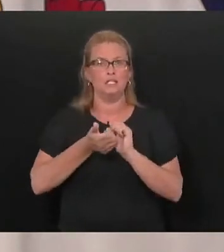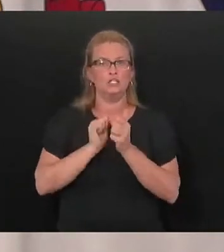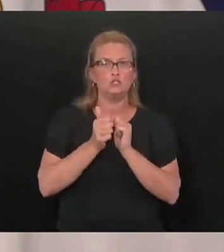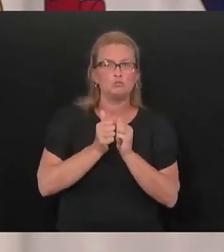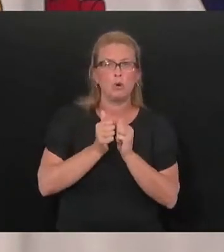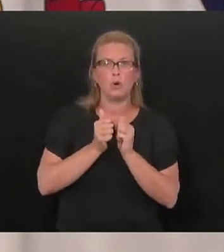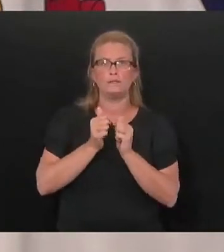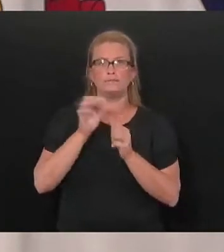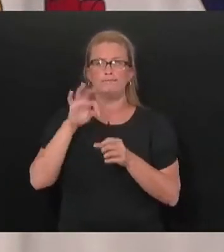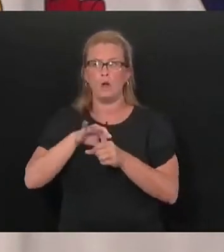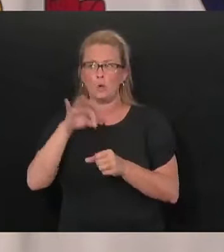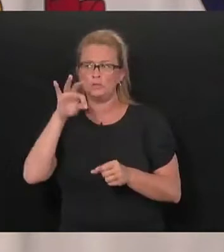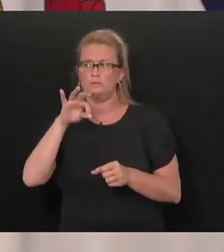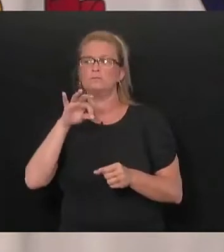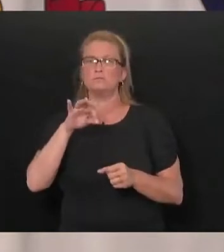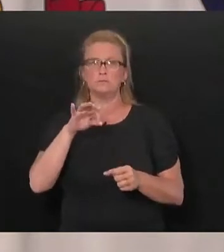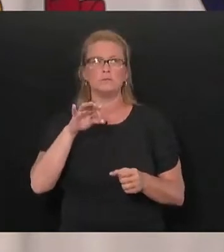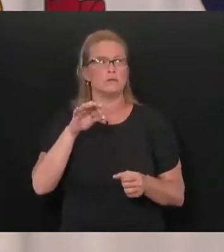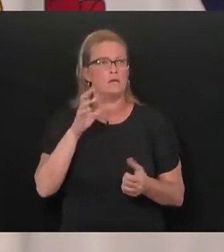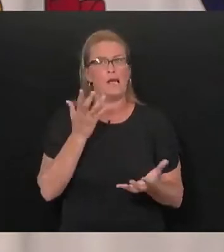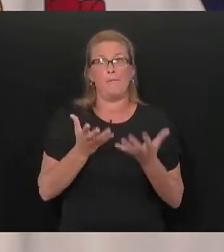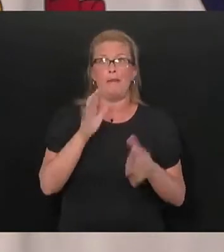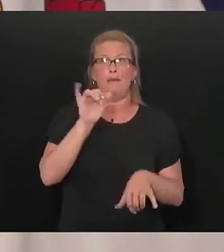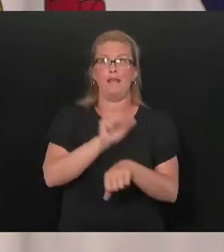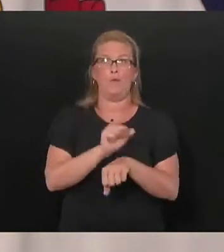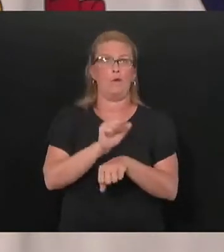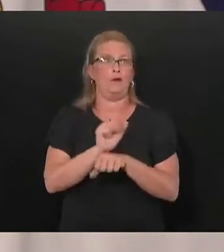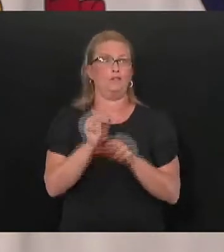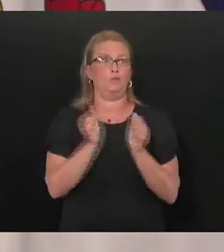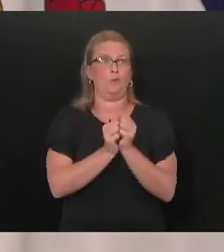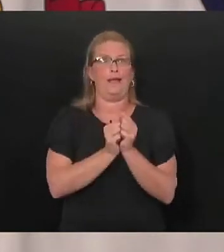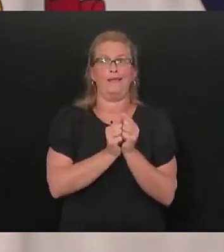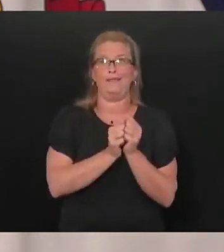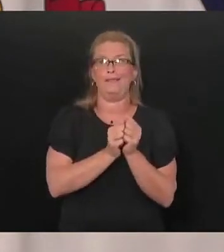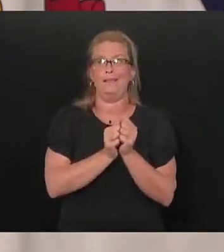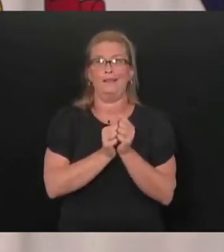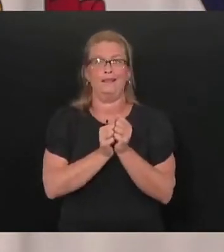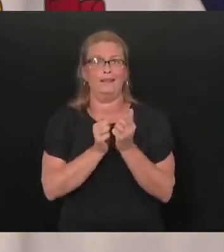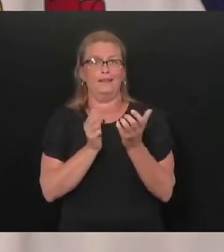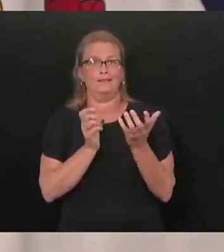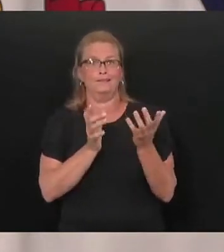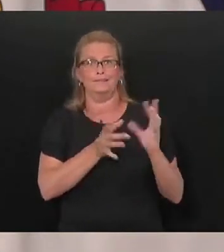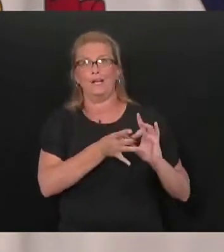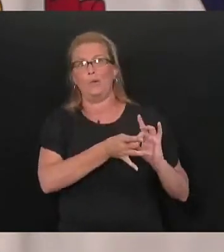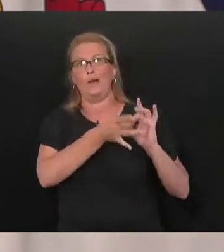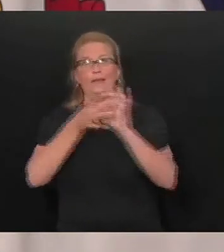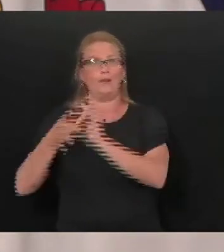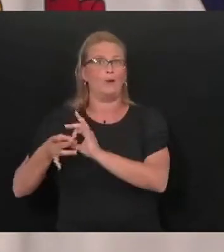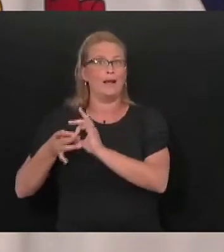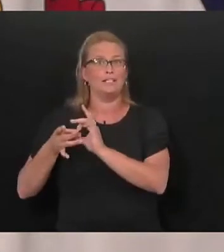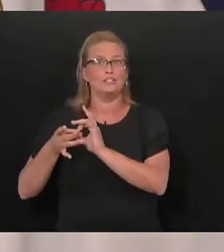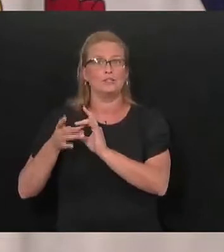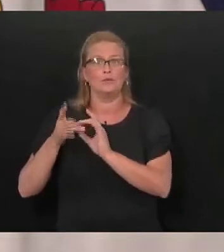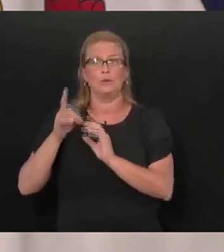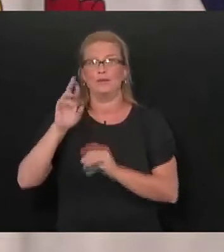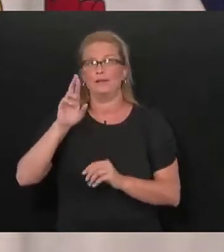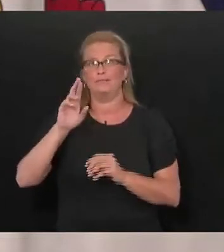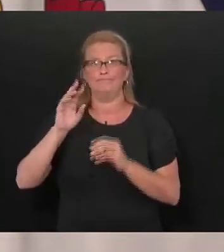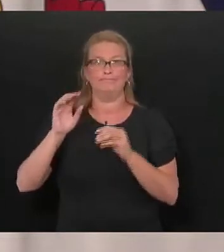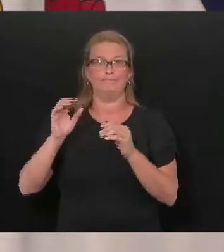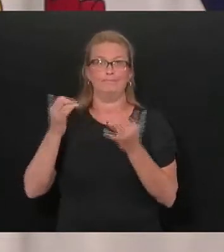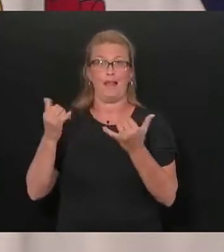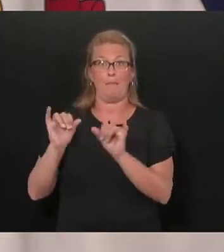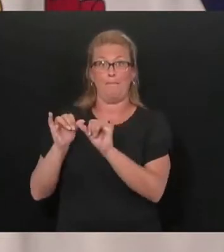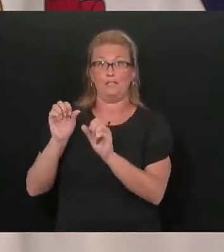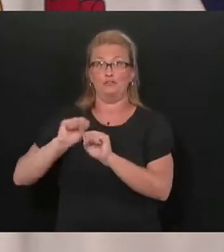vote, and maybe that works hand in hand, hand in glove with the rating system that we already have